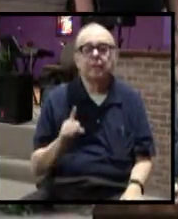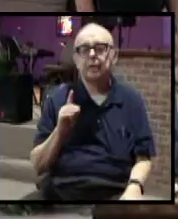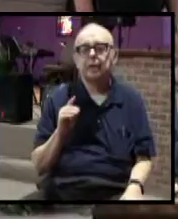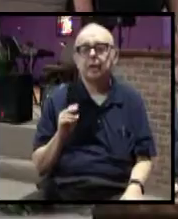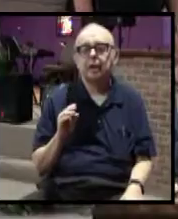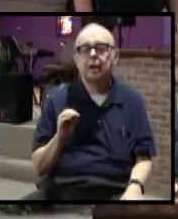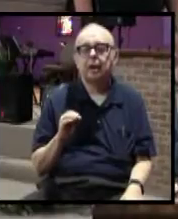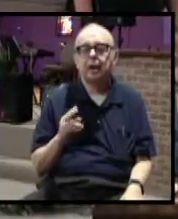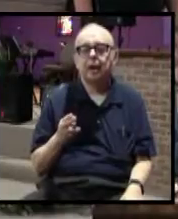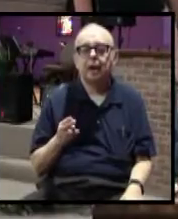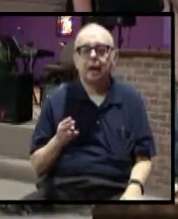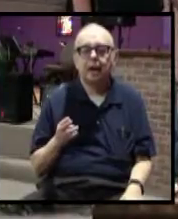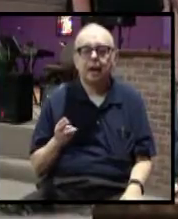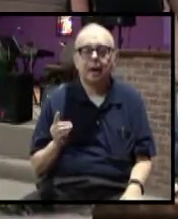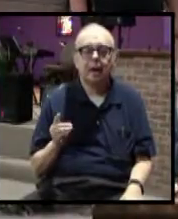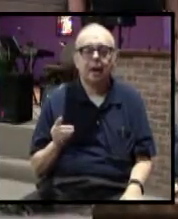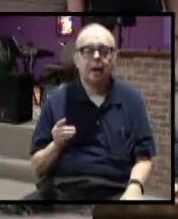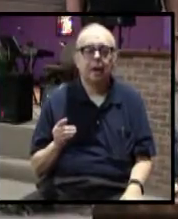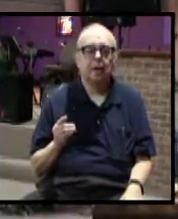Duh.